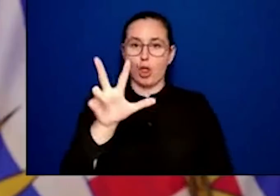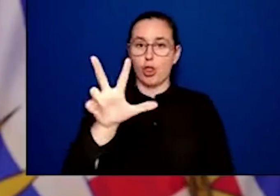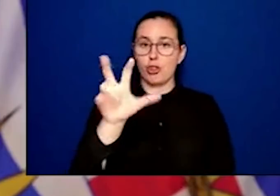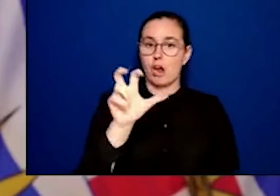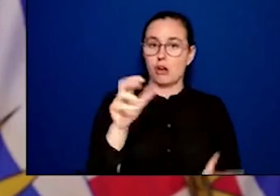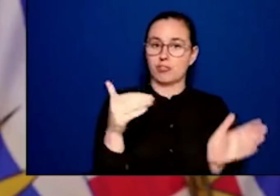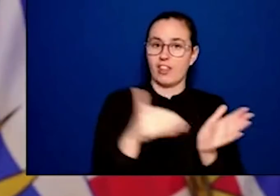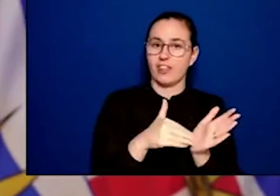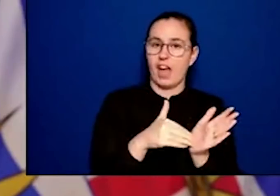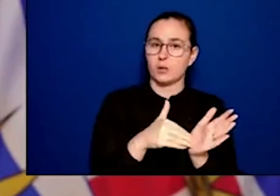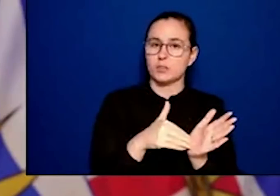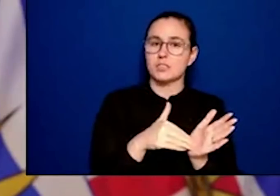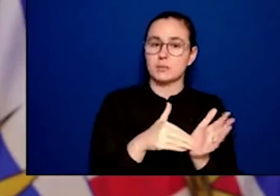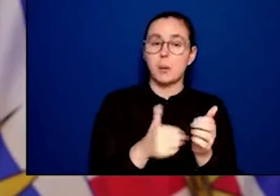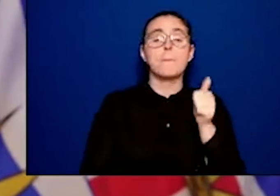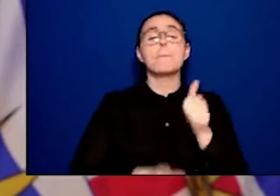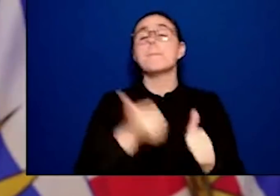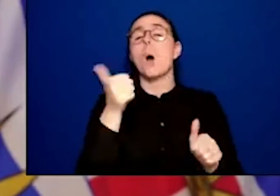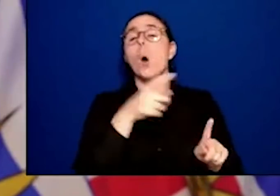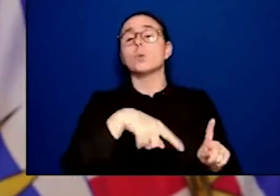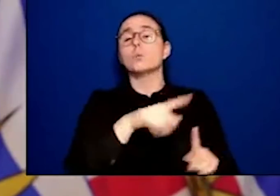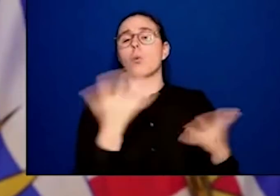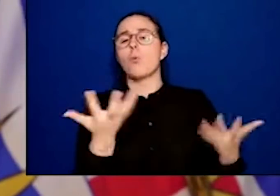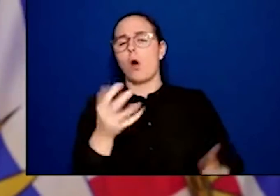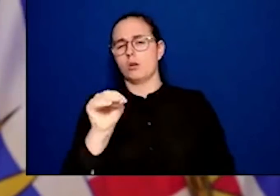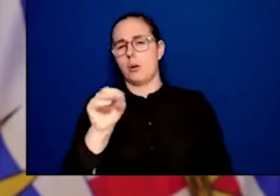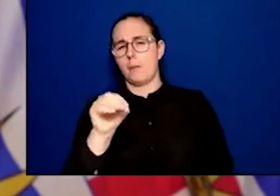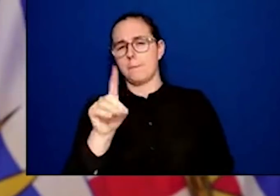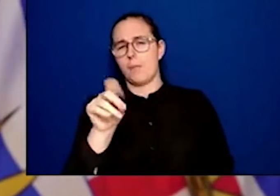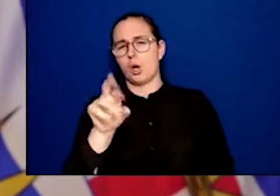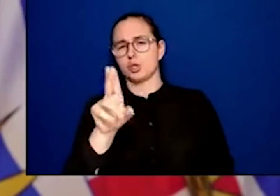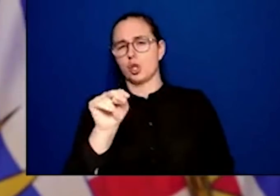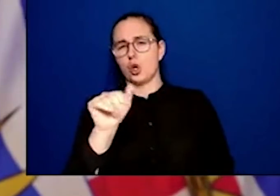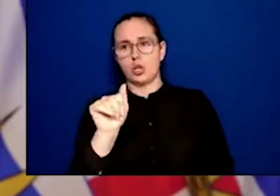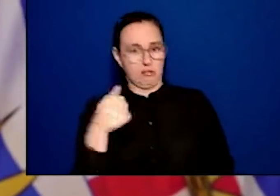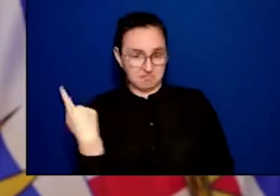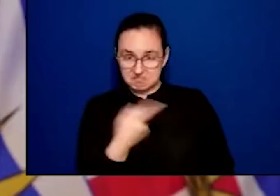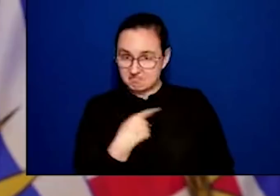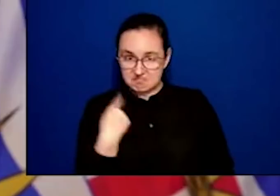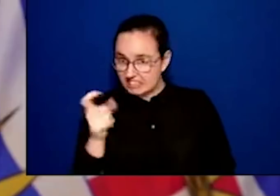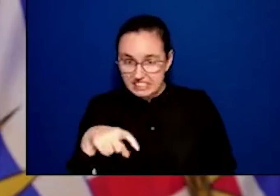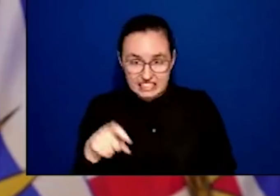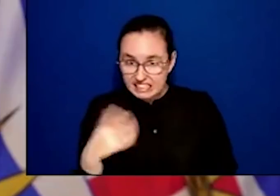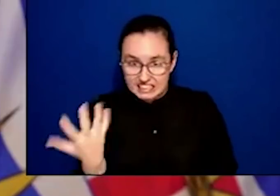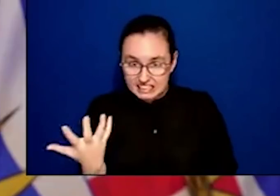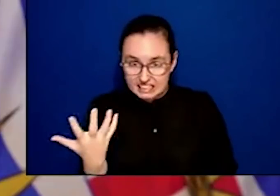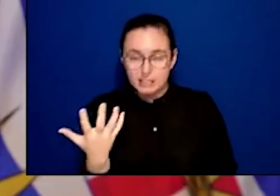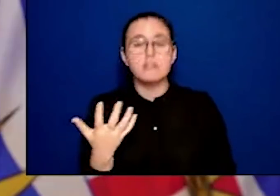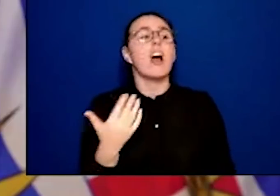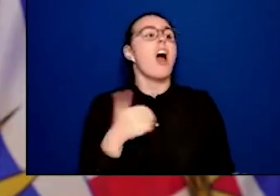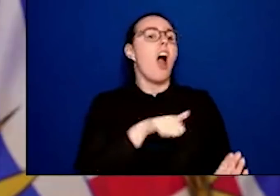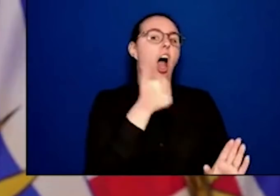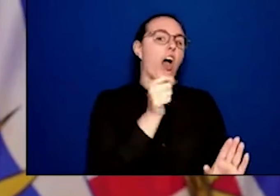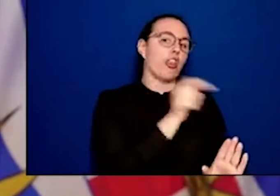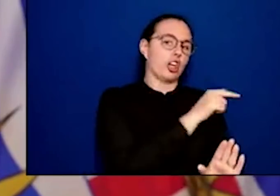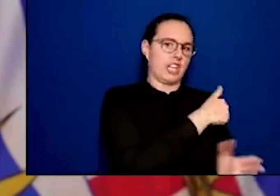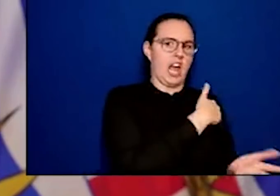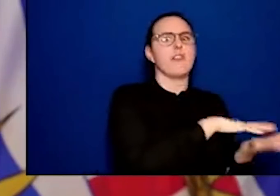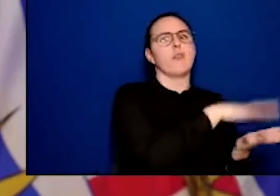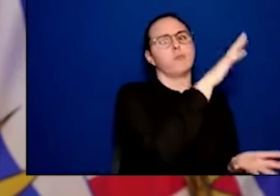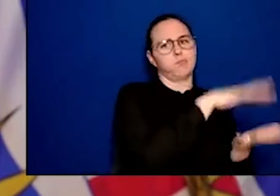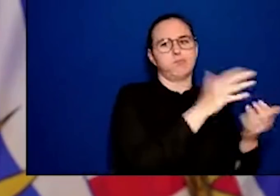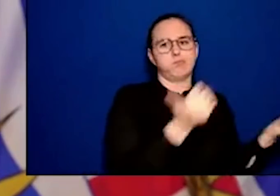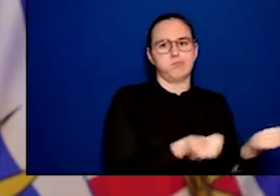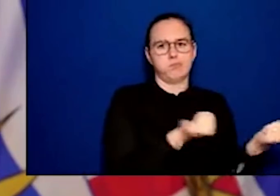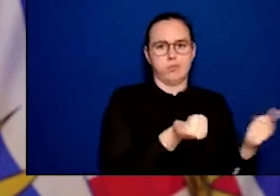vaccines are not required at this time right now in BC, and we still have a large number of vaccines that are available to meet